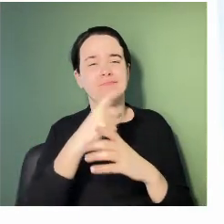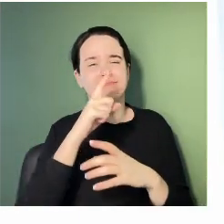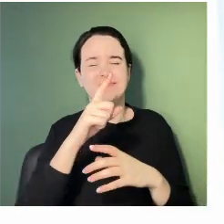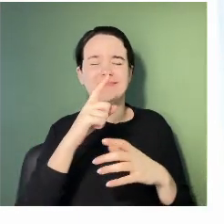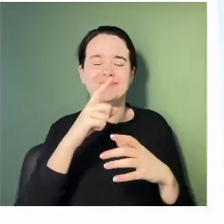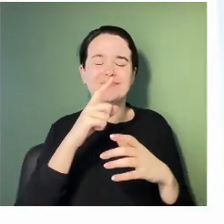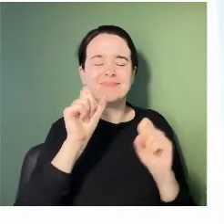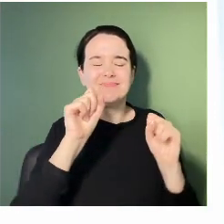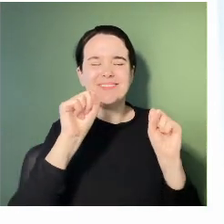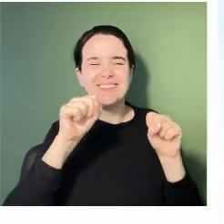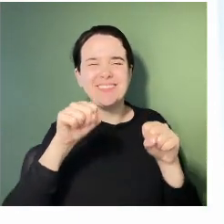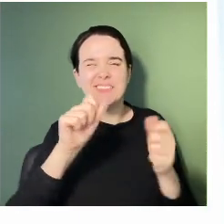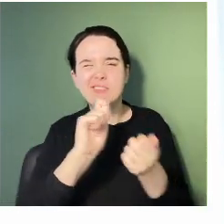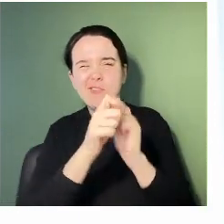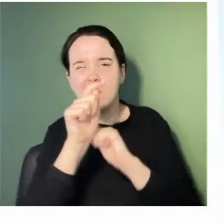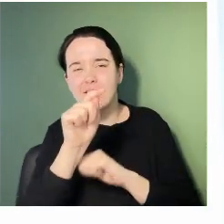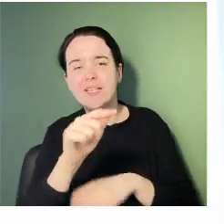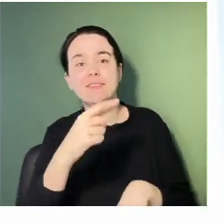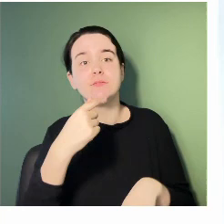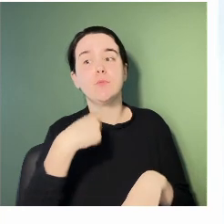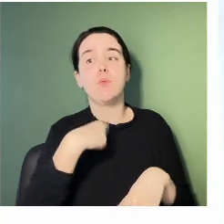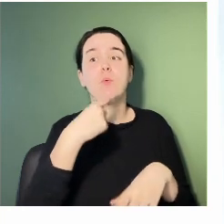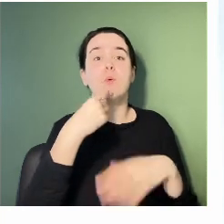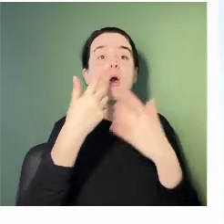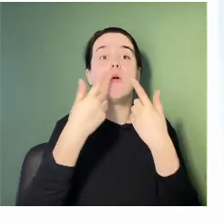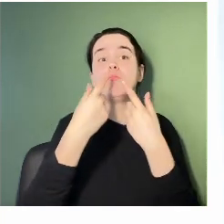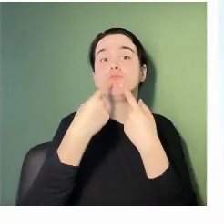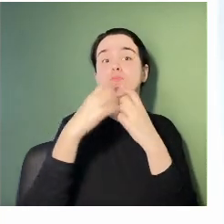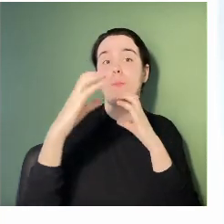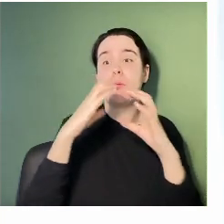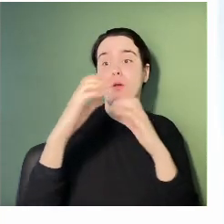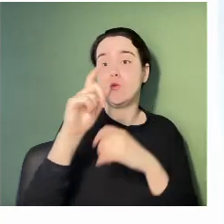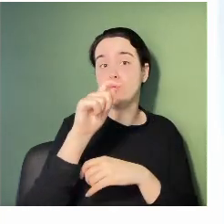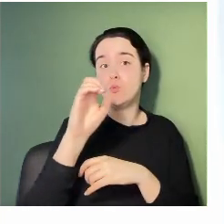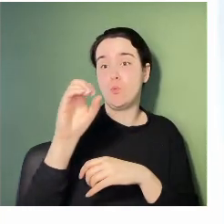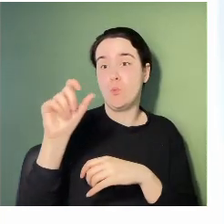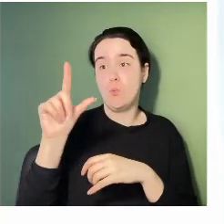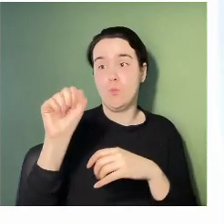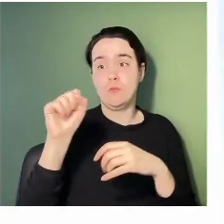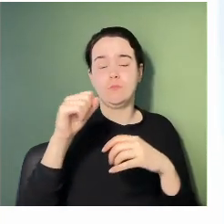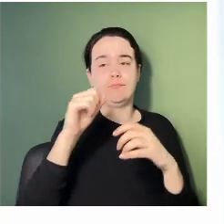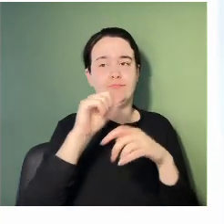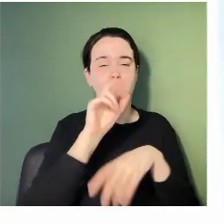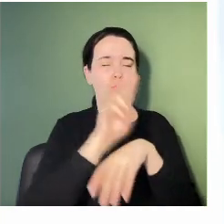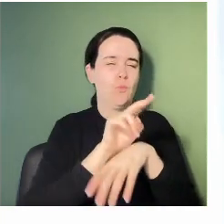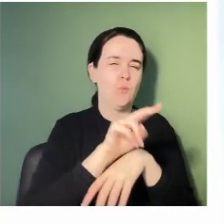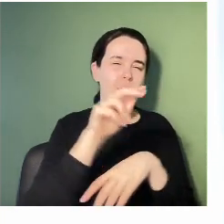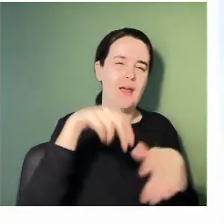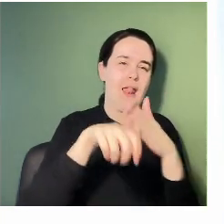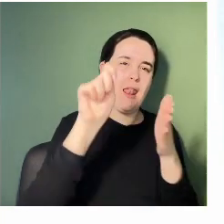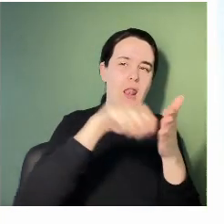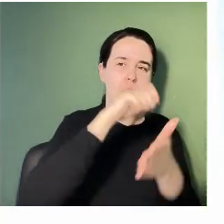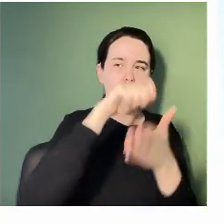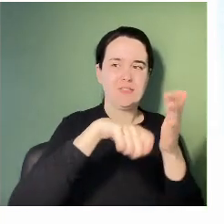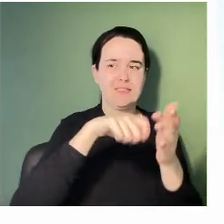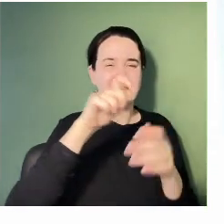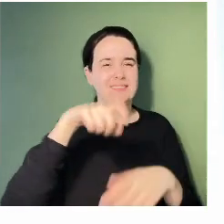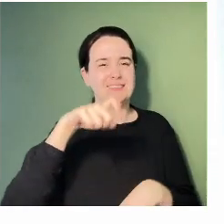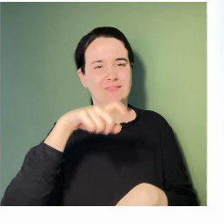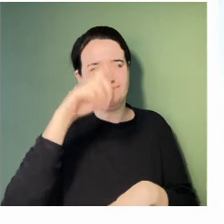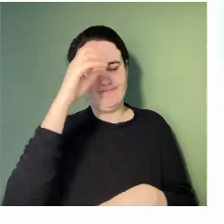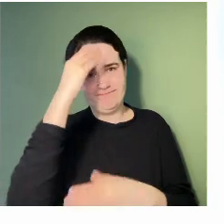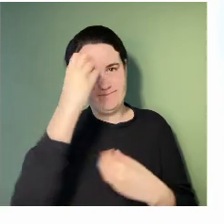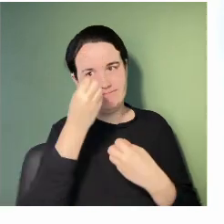can be communication tools that can be applied in a variety of ways. And all the tools that we use during elections need to be up